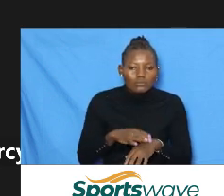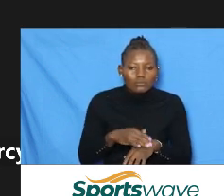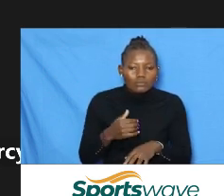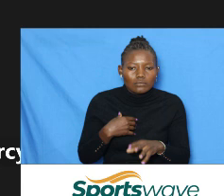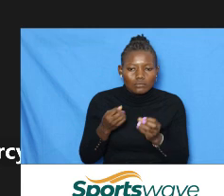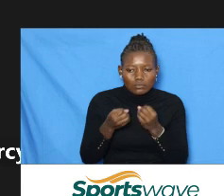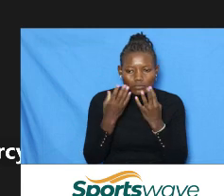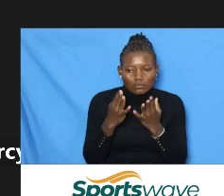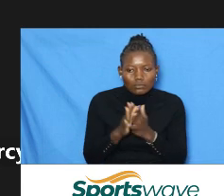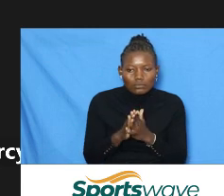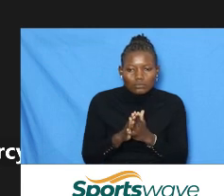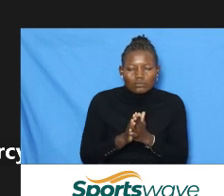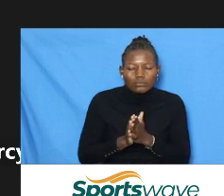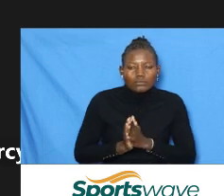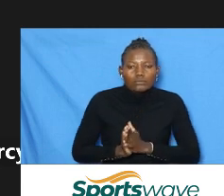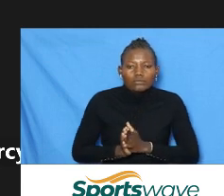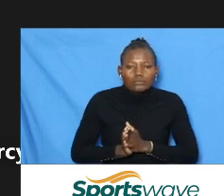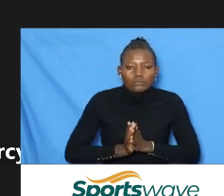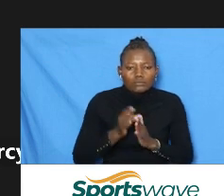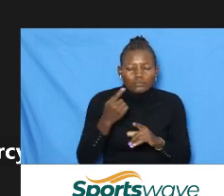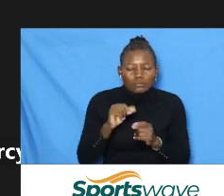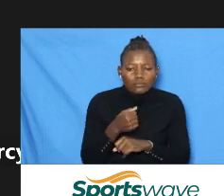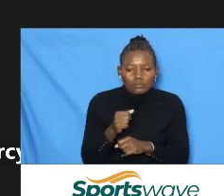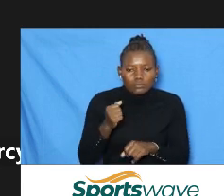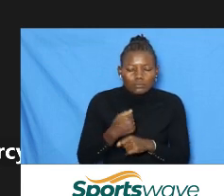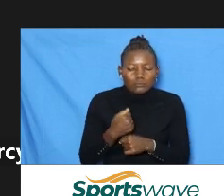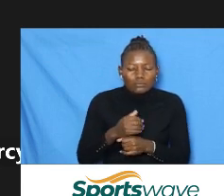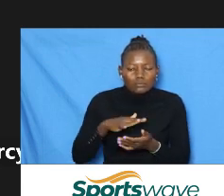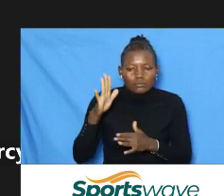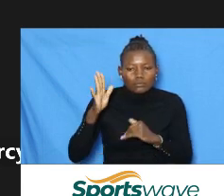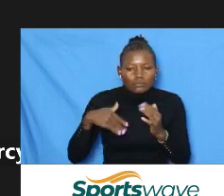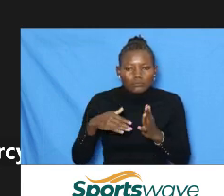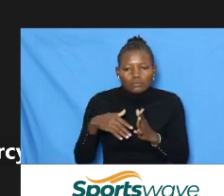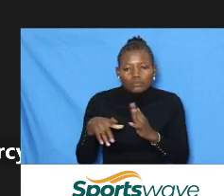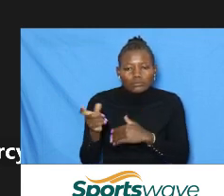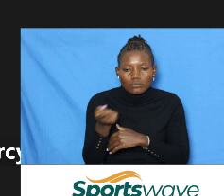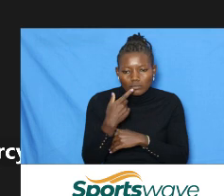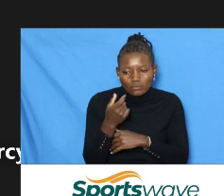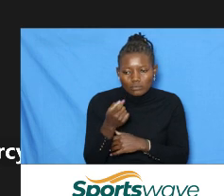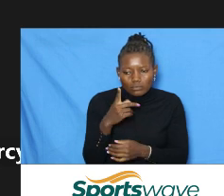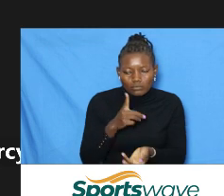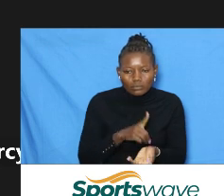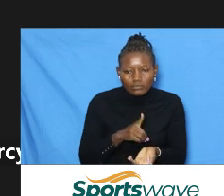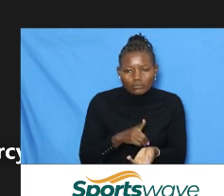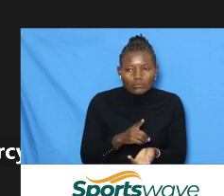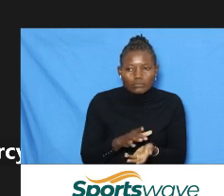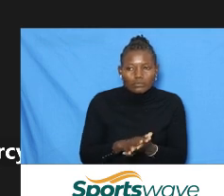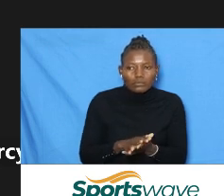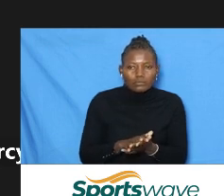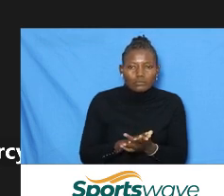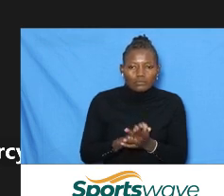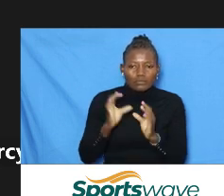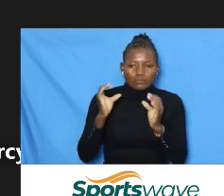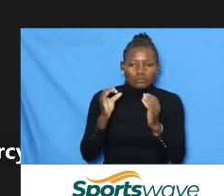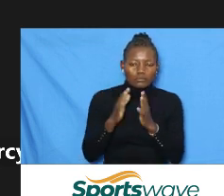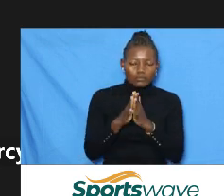then do as much as you can around medical. So that's my advice I'd give those coaches who are coaching at elite level, and at the moment there